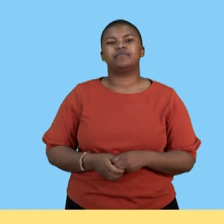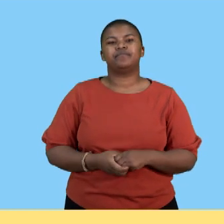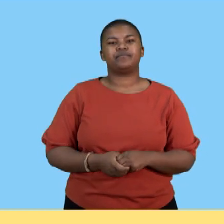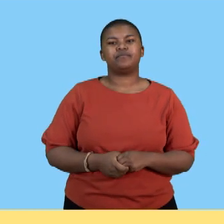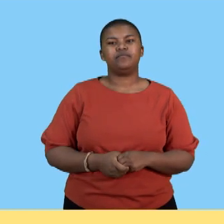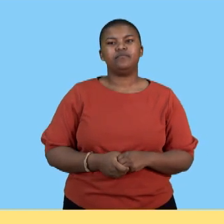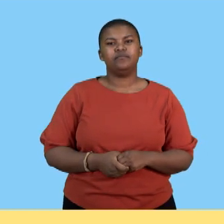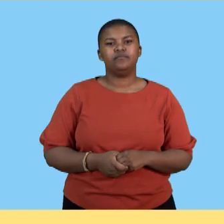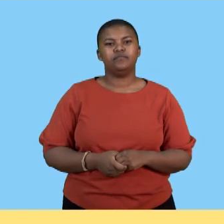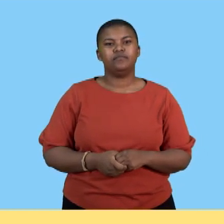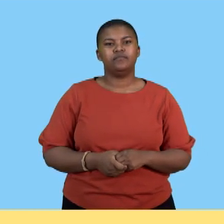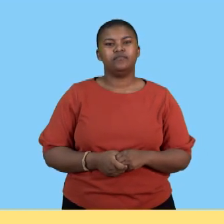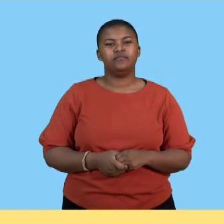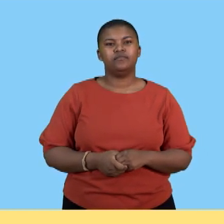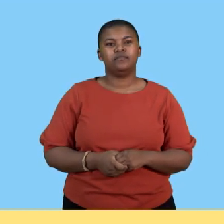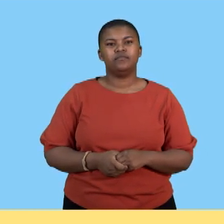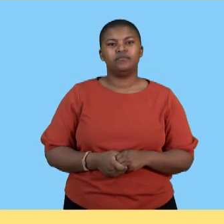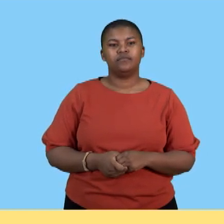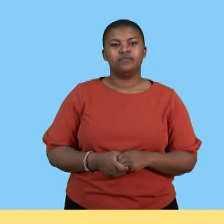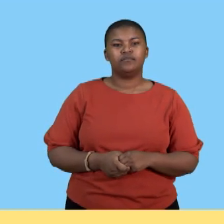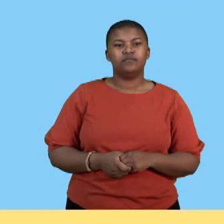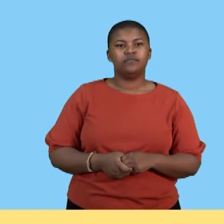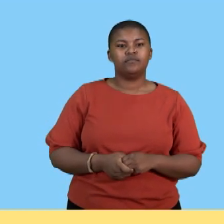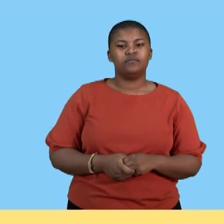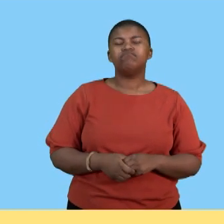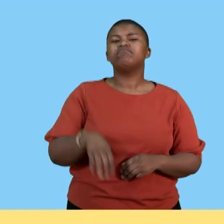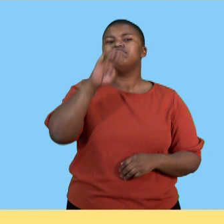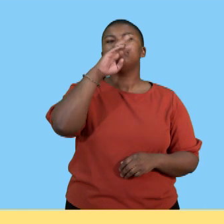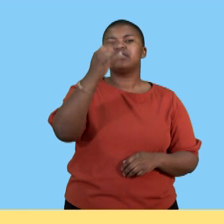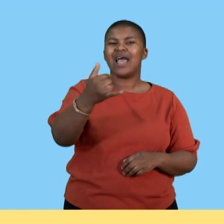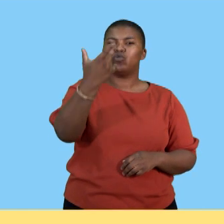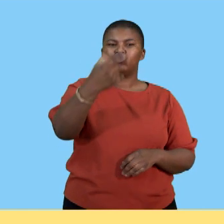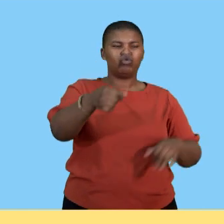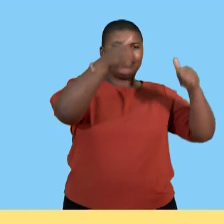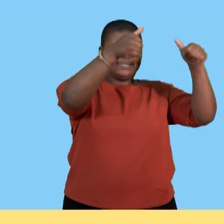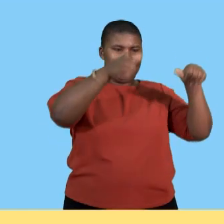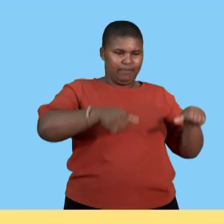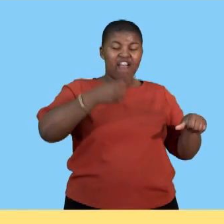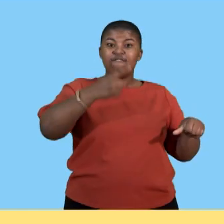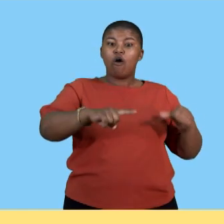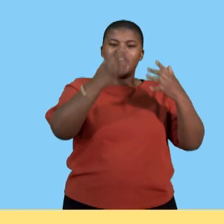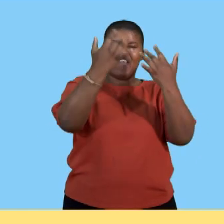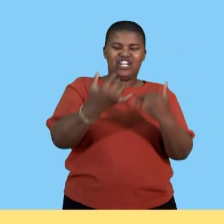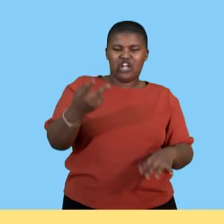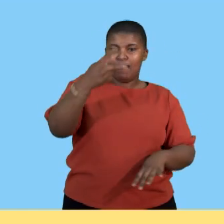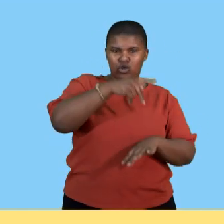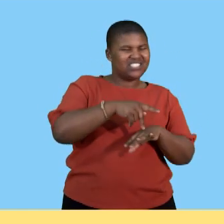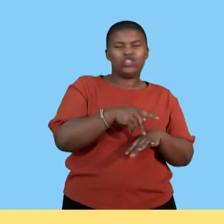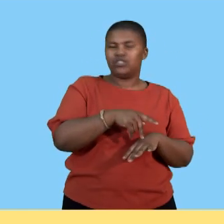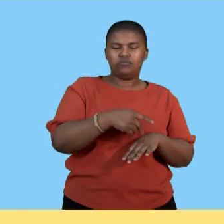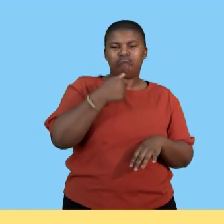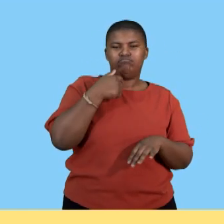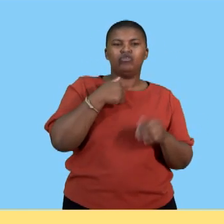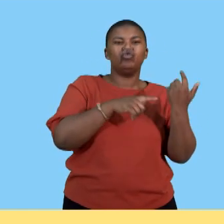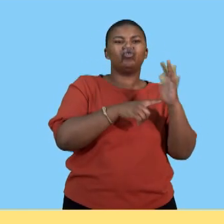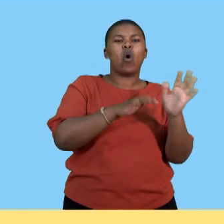890. All right. So in today's class, we are not doing the statement of financial position. I'm only showing you how